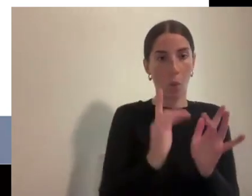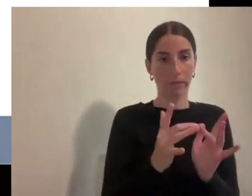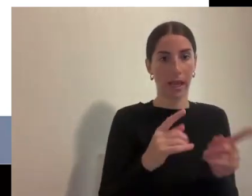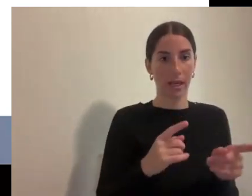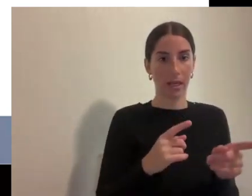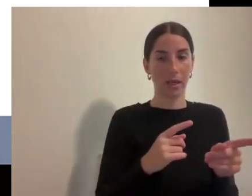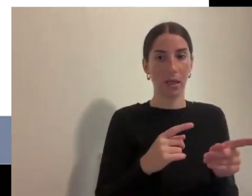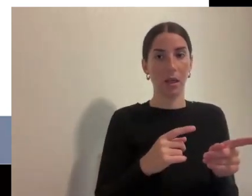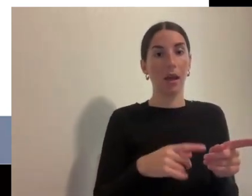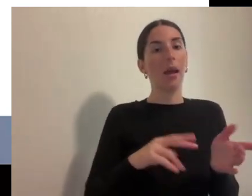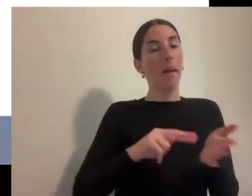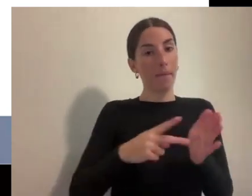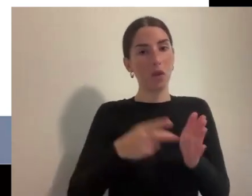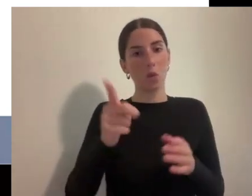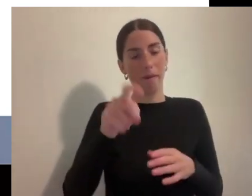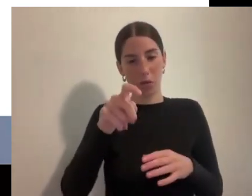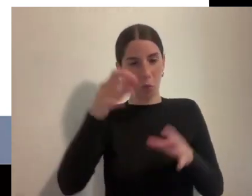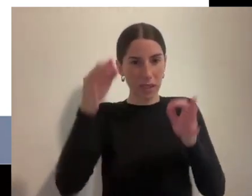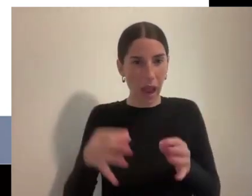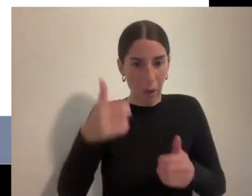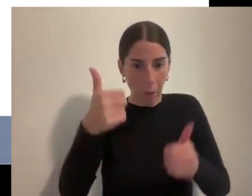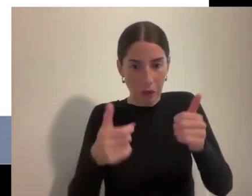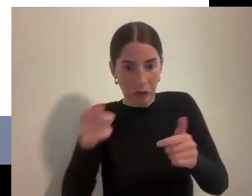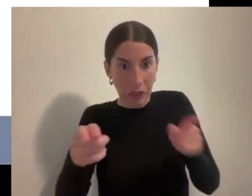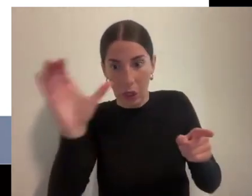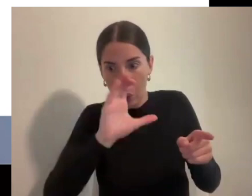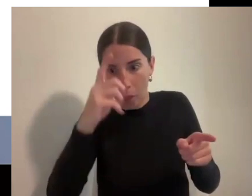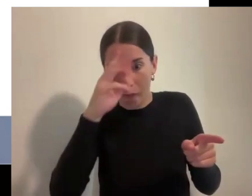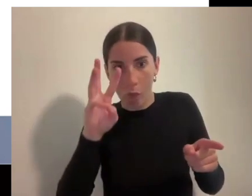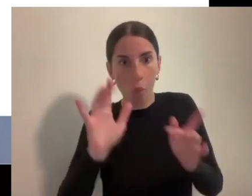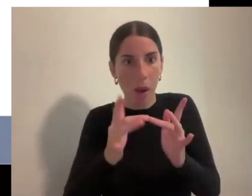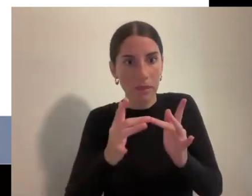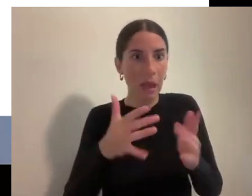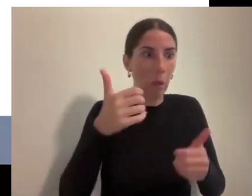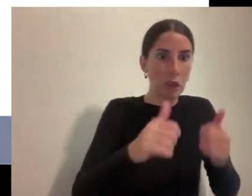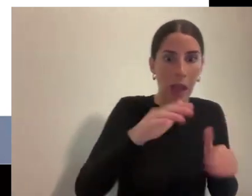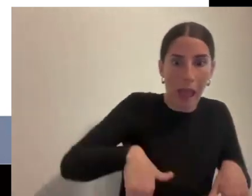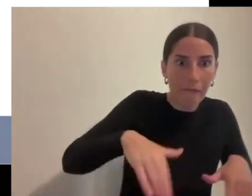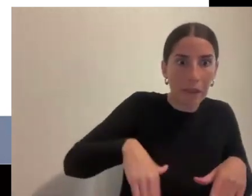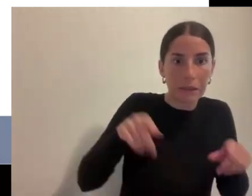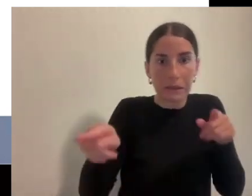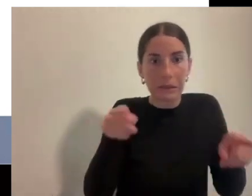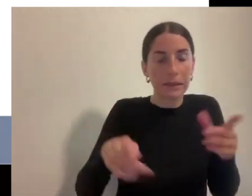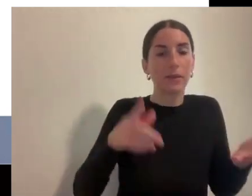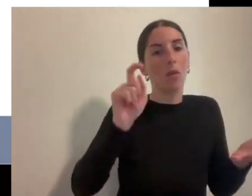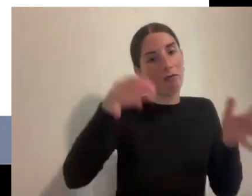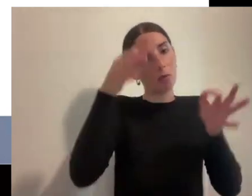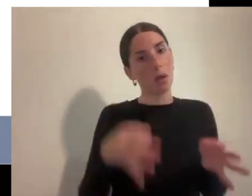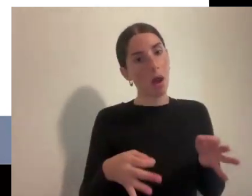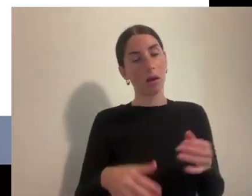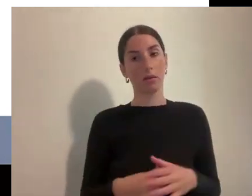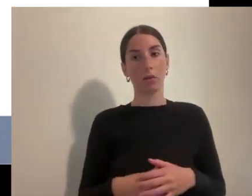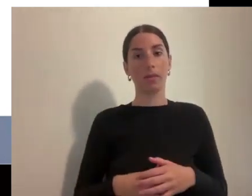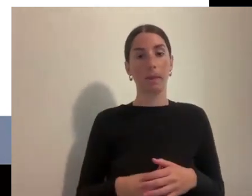to distinguish when it has searched the web and when it hasn't. Because basically, remember, generative AI,